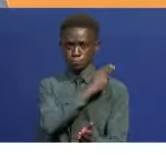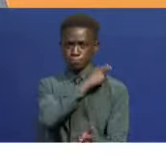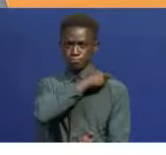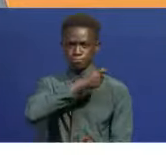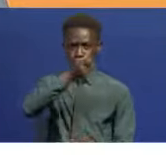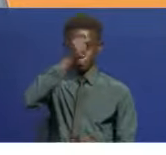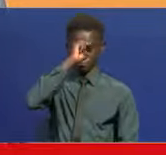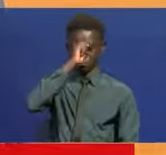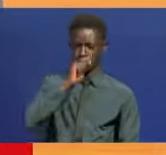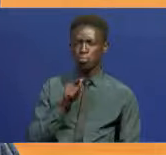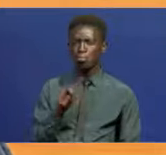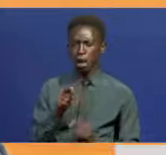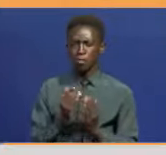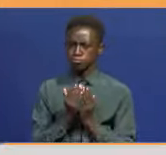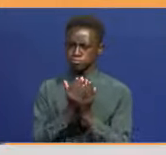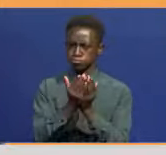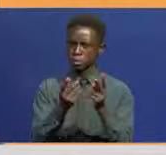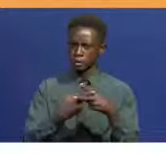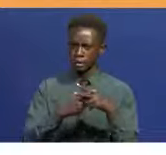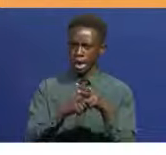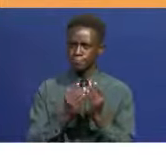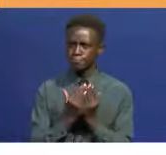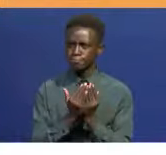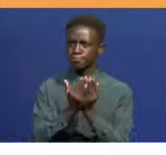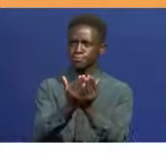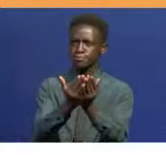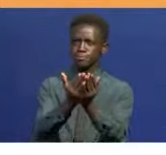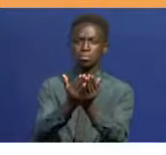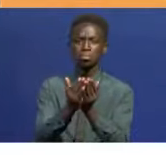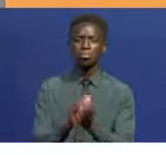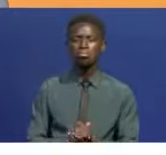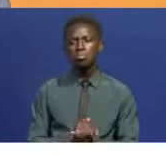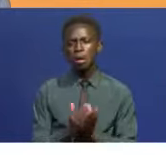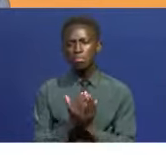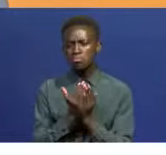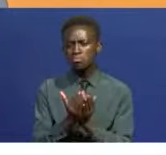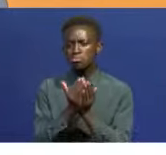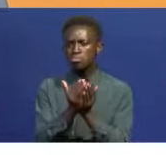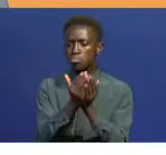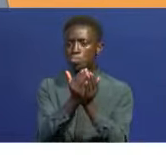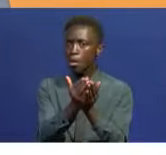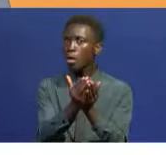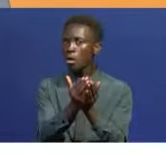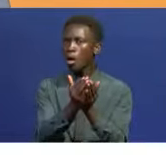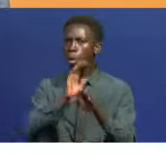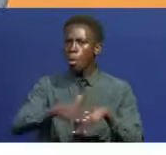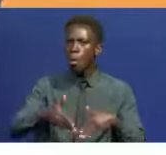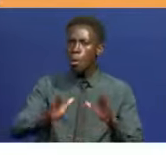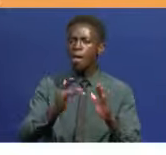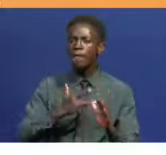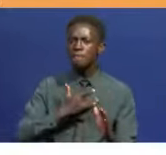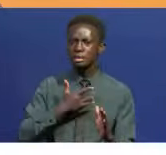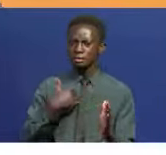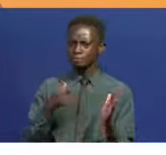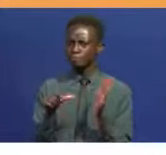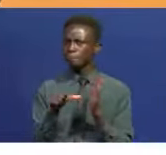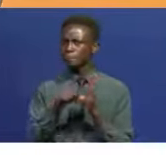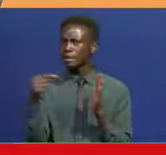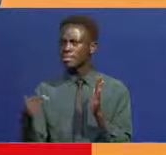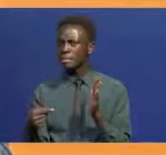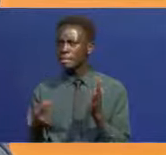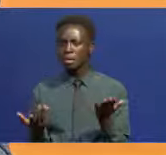way, he realizes there's a problem that needs to be fixed in the ship. We have the sailors who are used to living in a certain